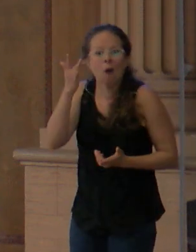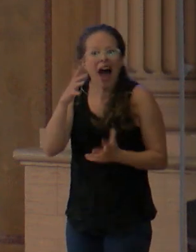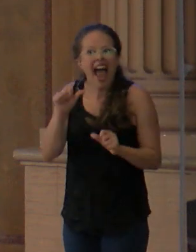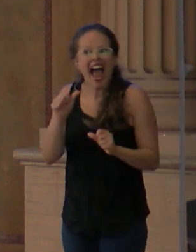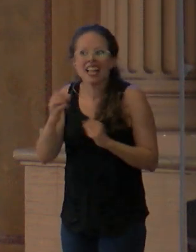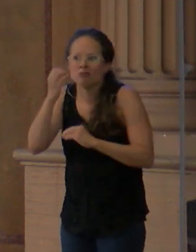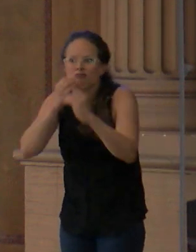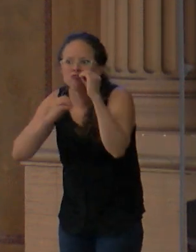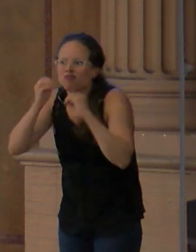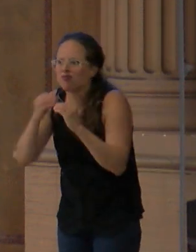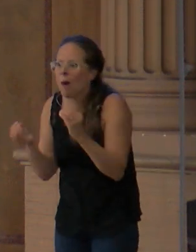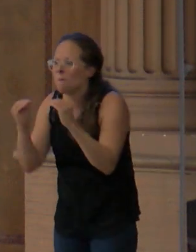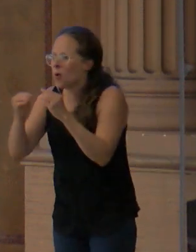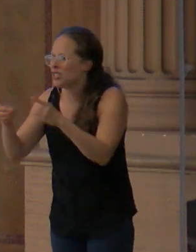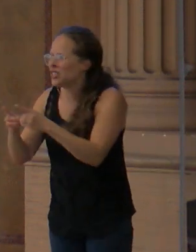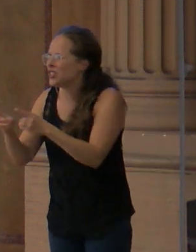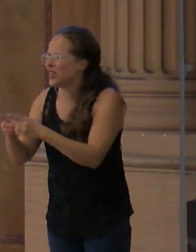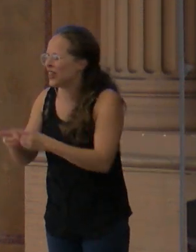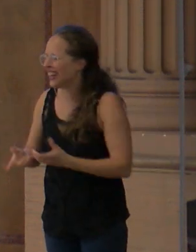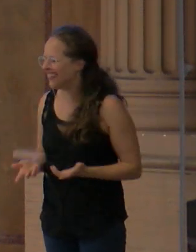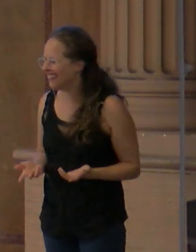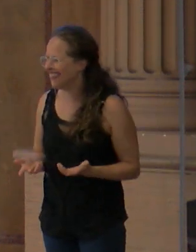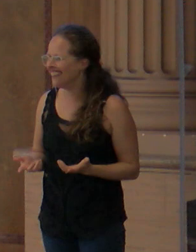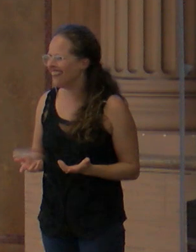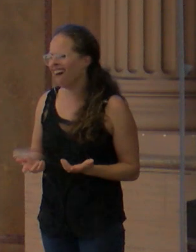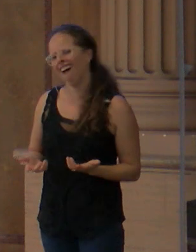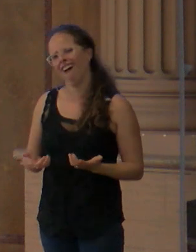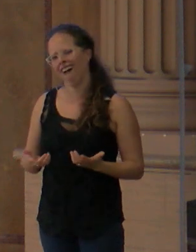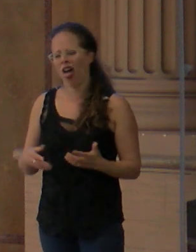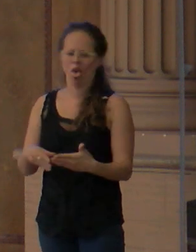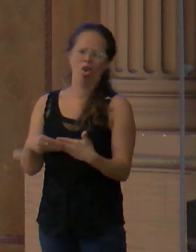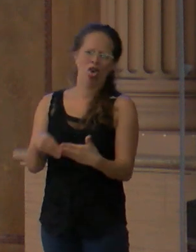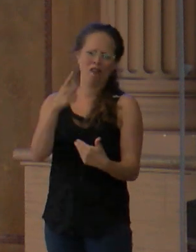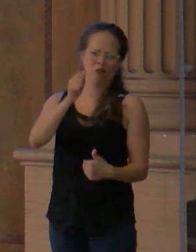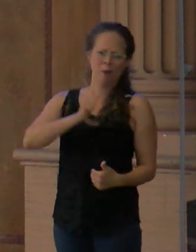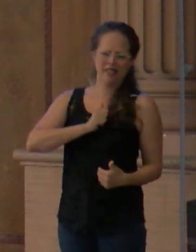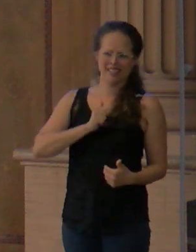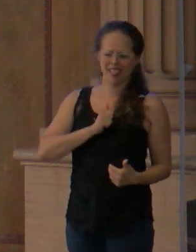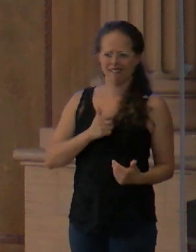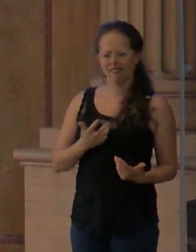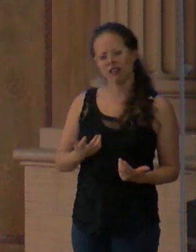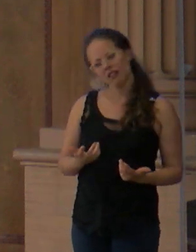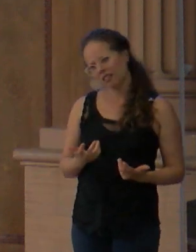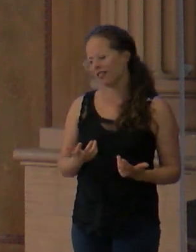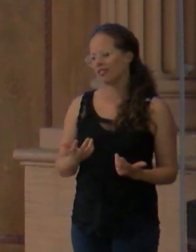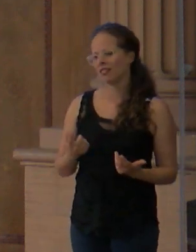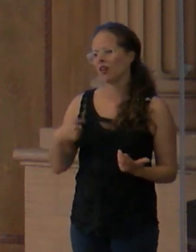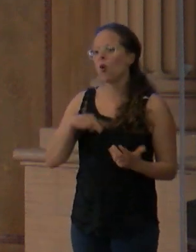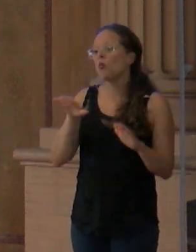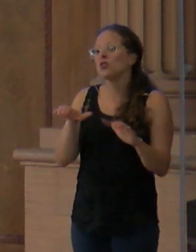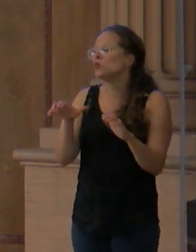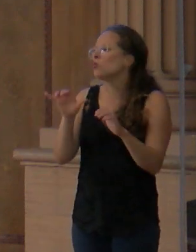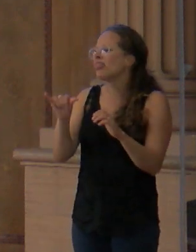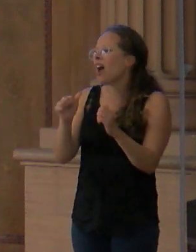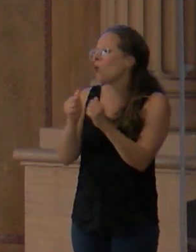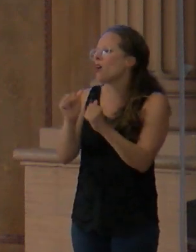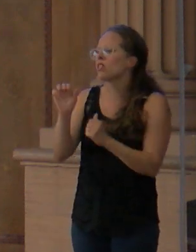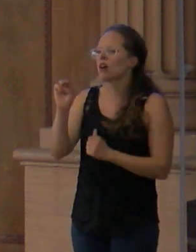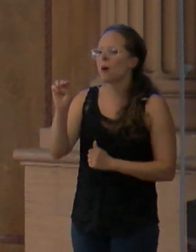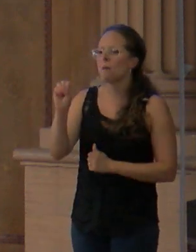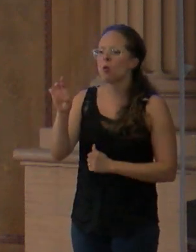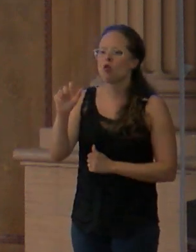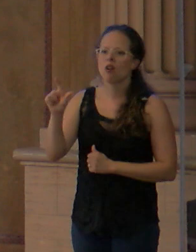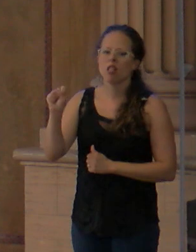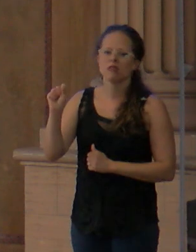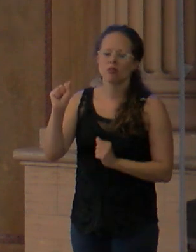when we measure ourselves. And we do that for ourselves when we measure ourselves morally all the time. It's a little bit of weight on the